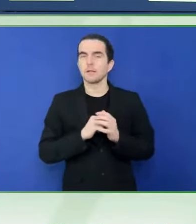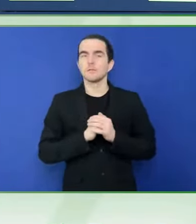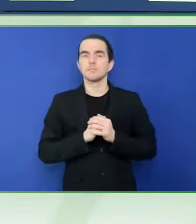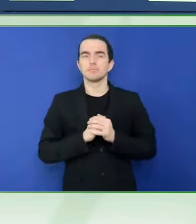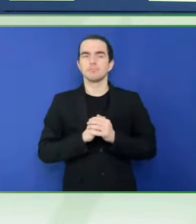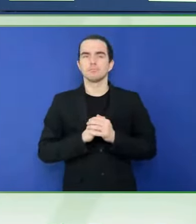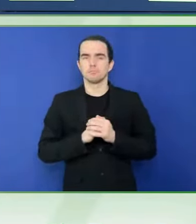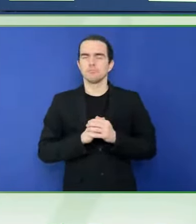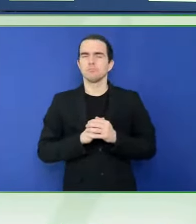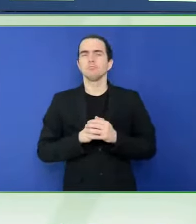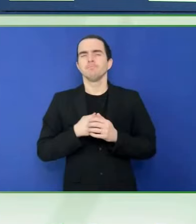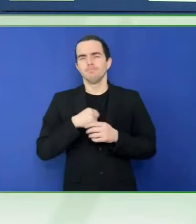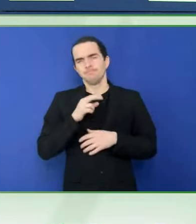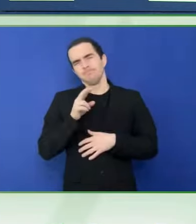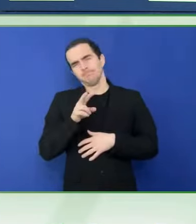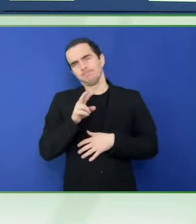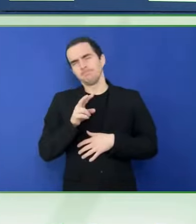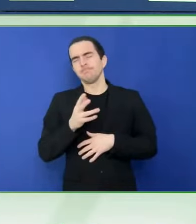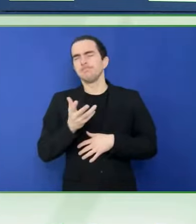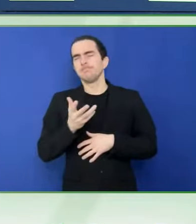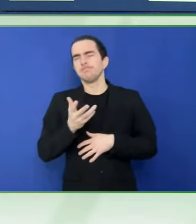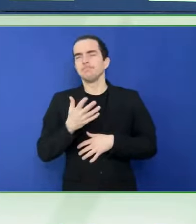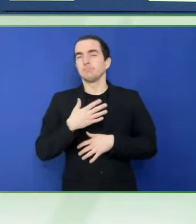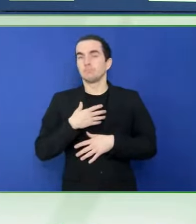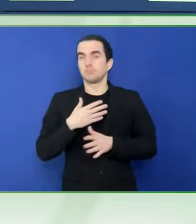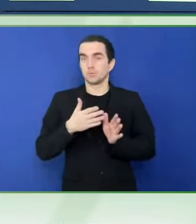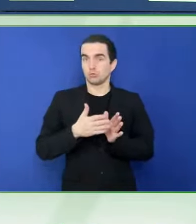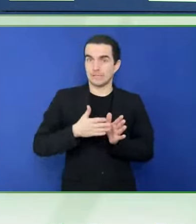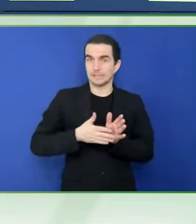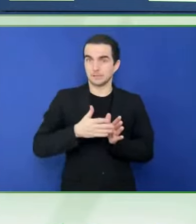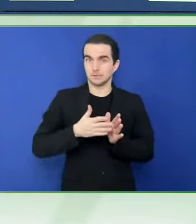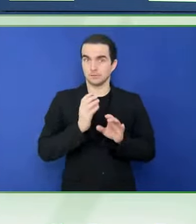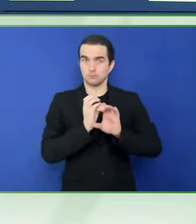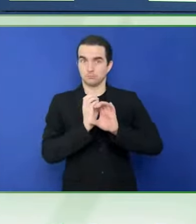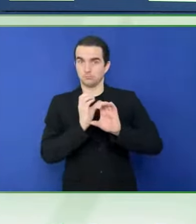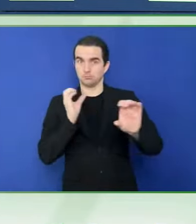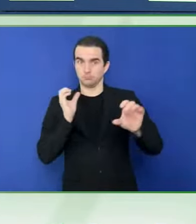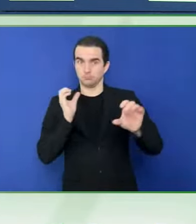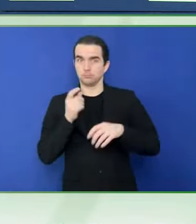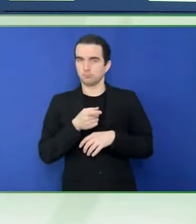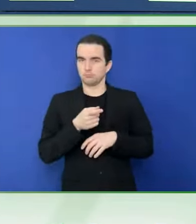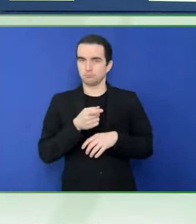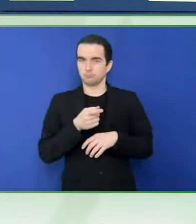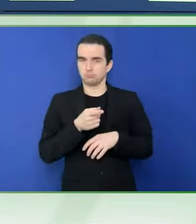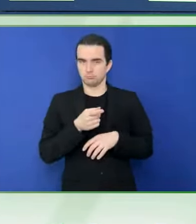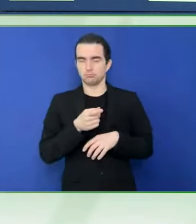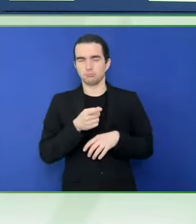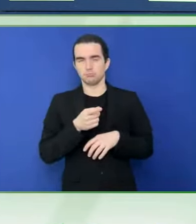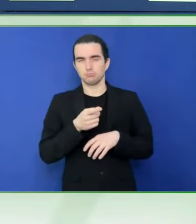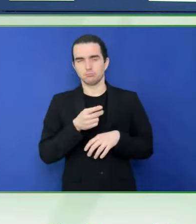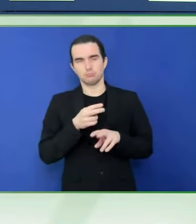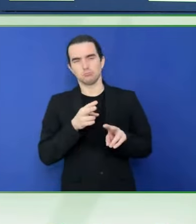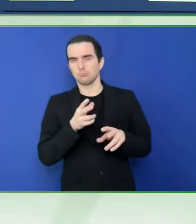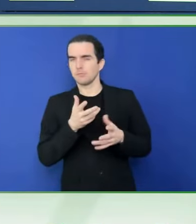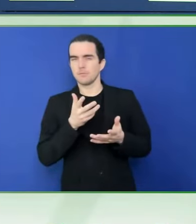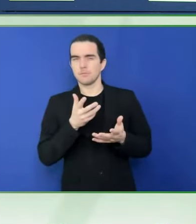What is important? It's the information and communication accessibility. We have reworked